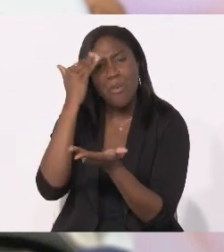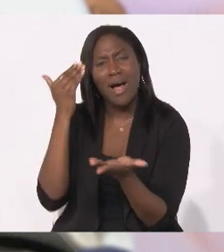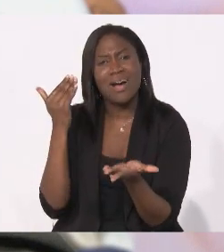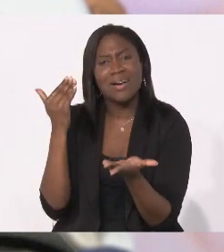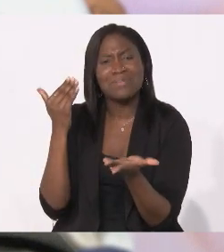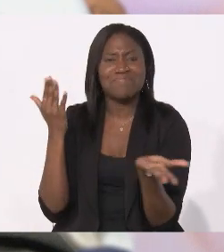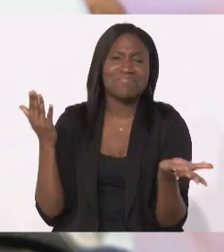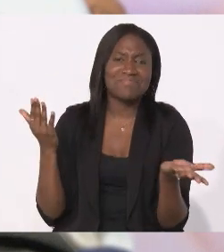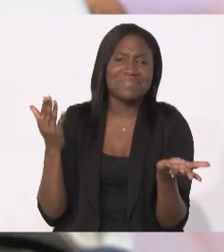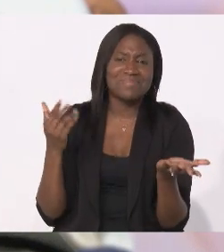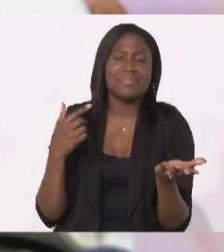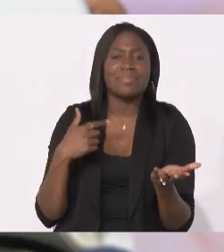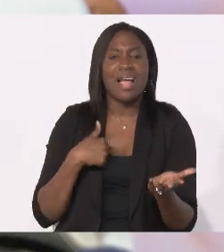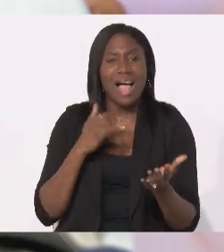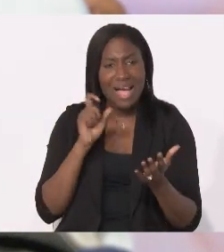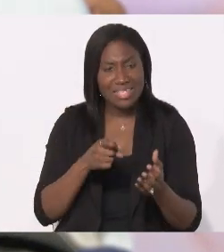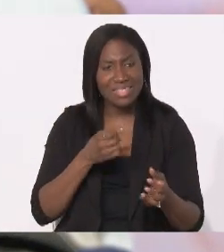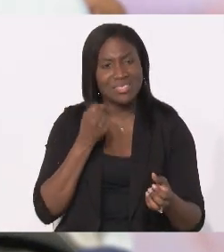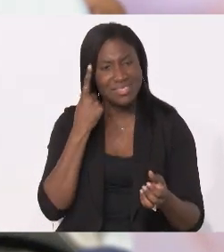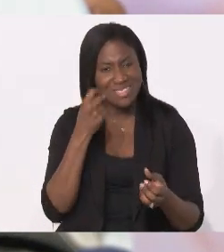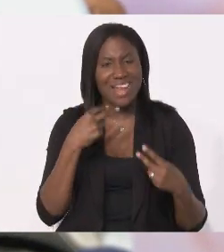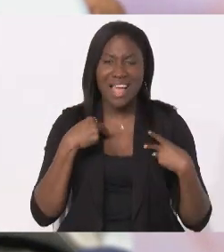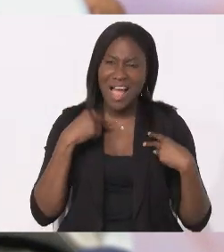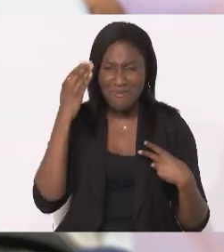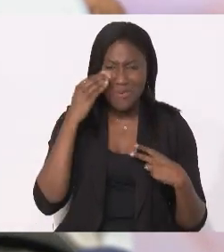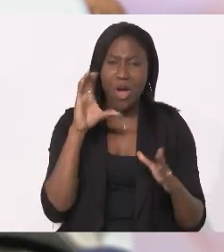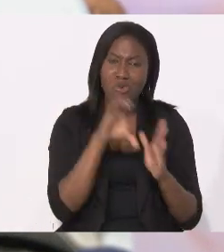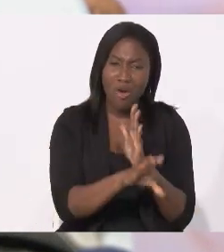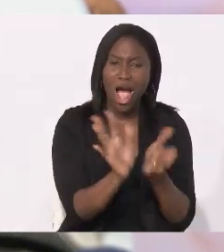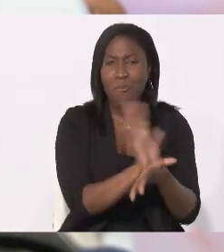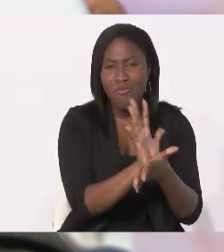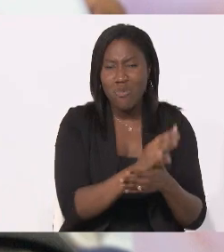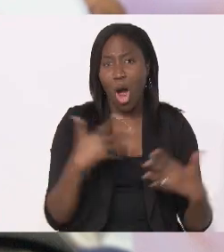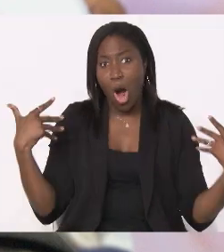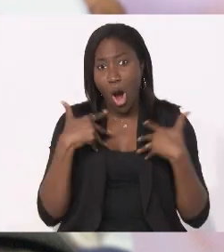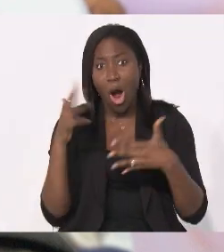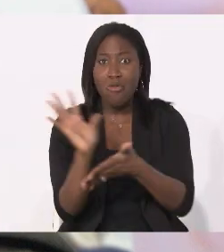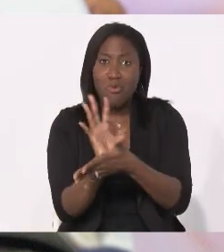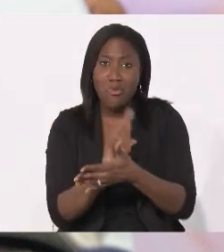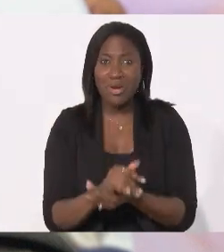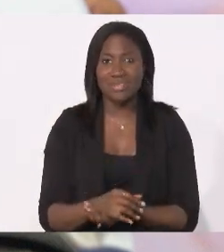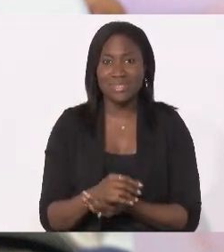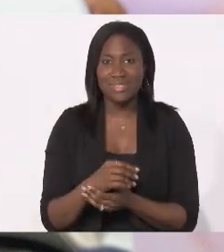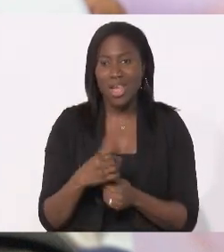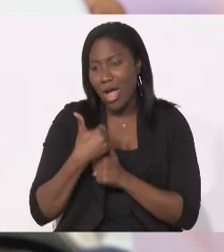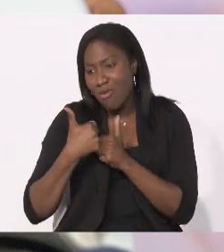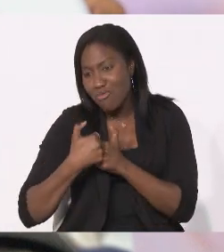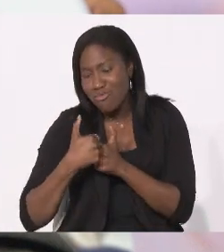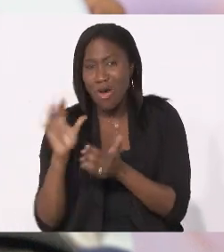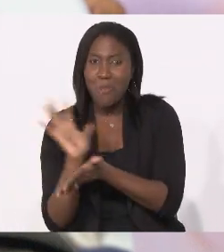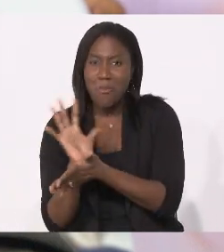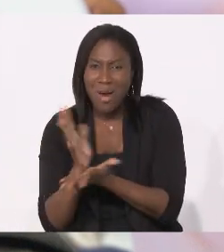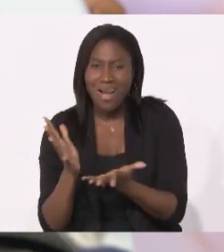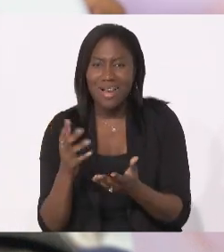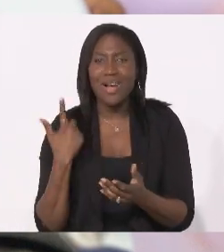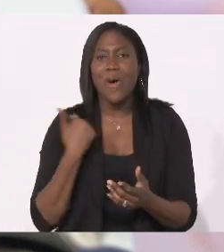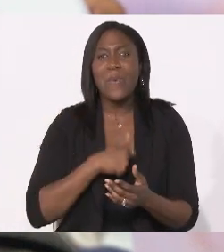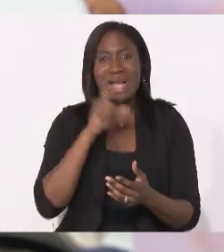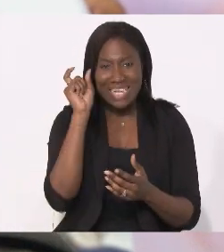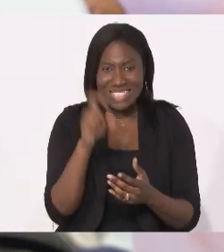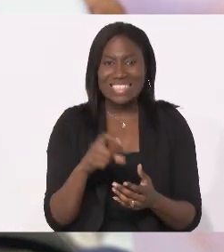there's a crime genre, a horror genre, a rom-com genre, we have to embrace all of